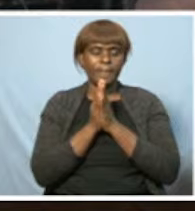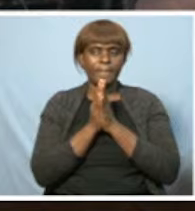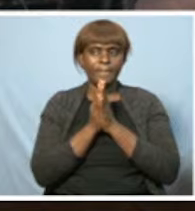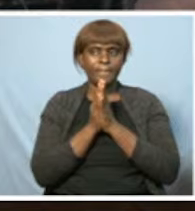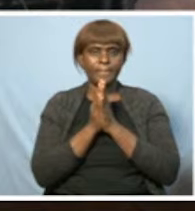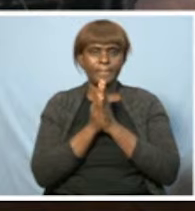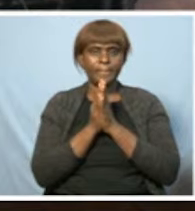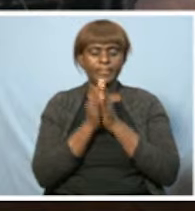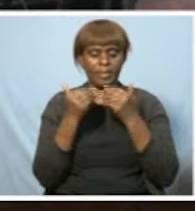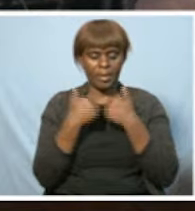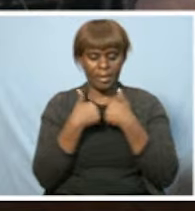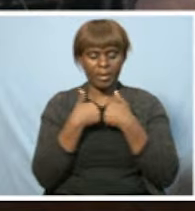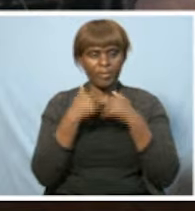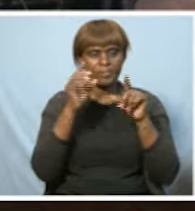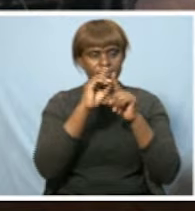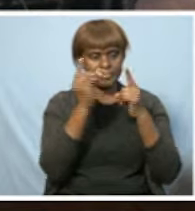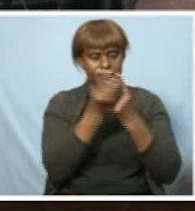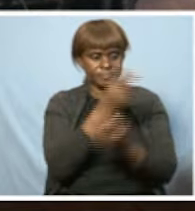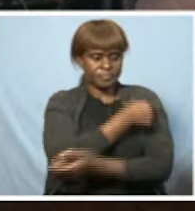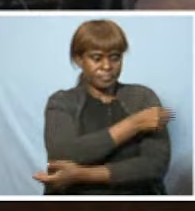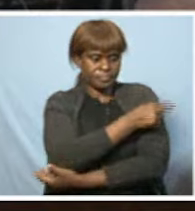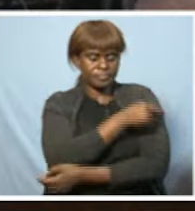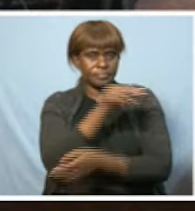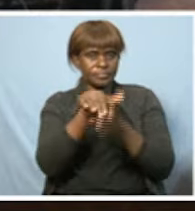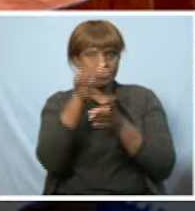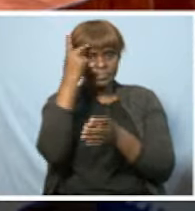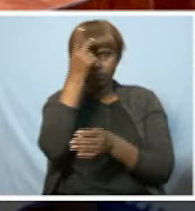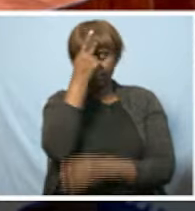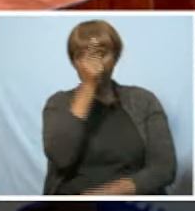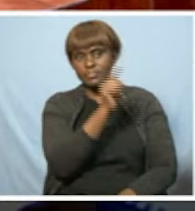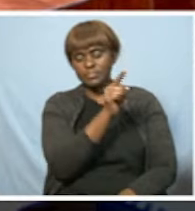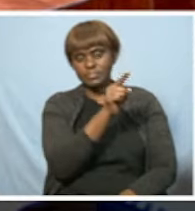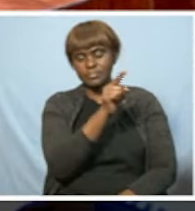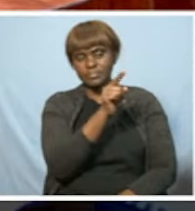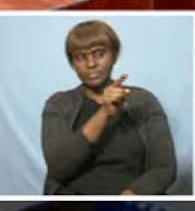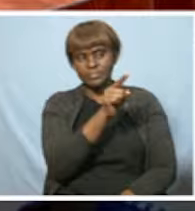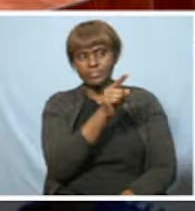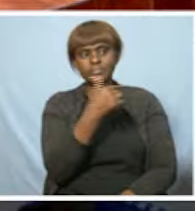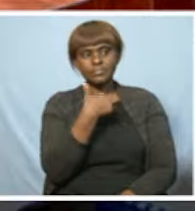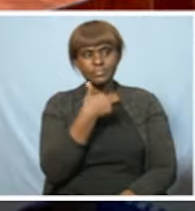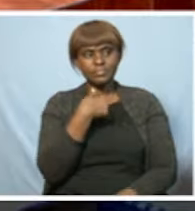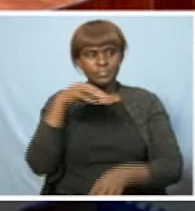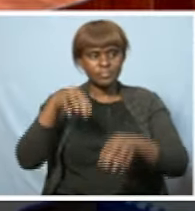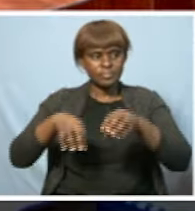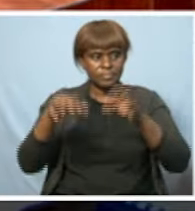we have a district hospital in PETAUKE. Yes. And we have smaller